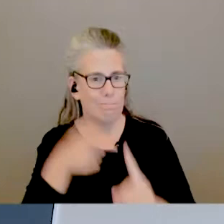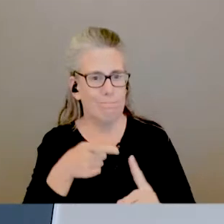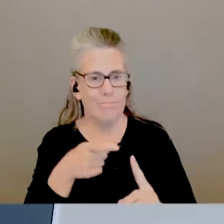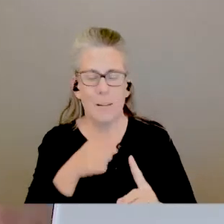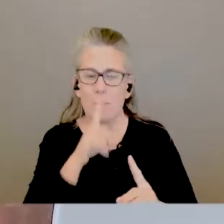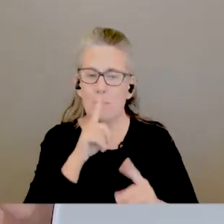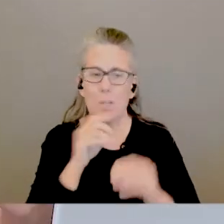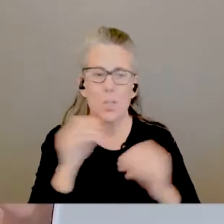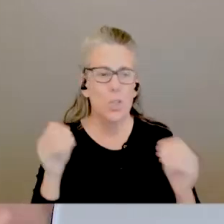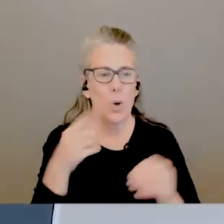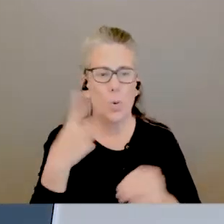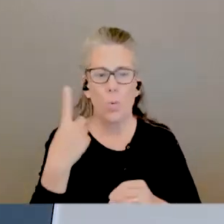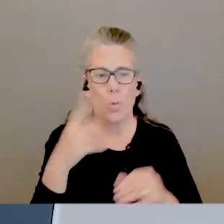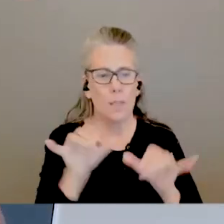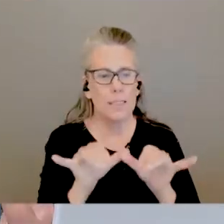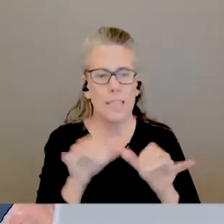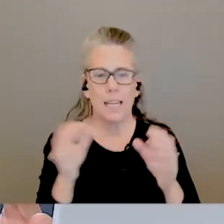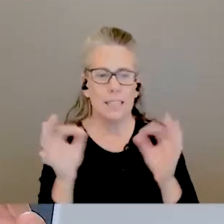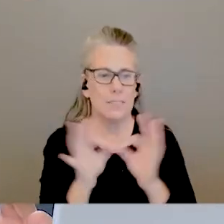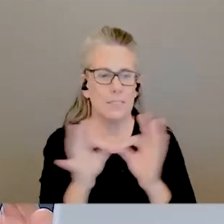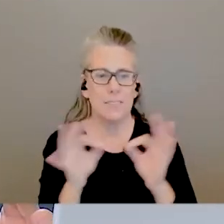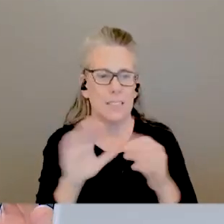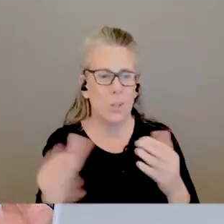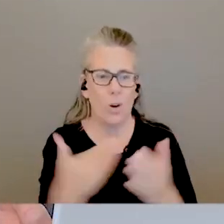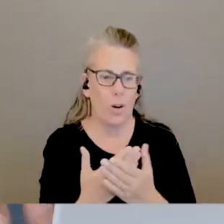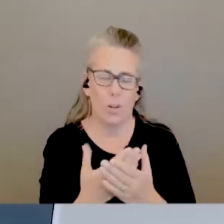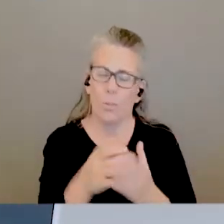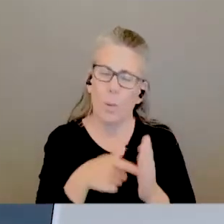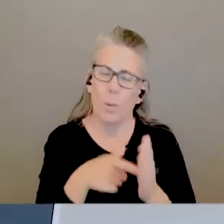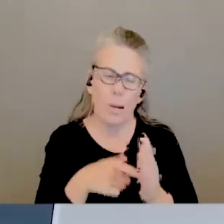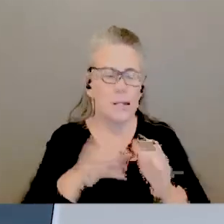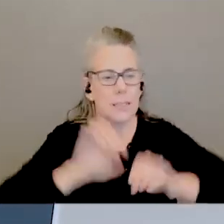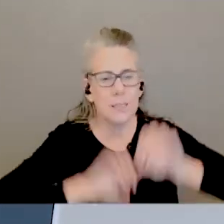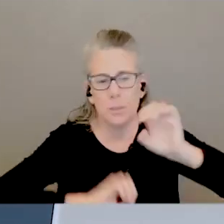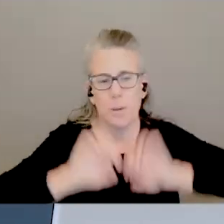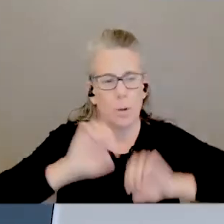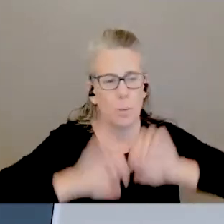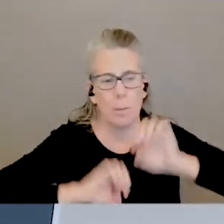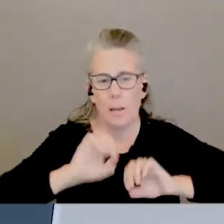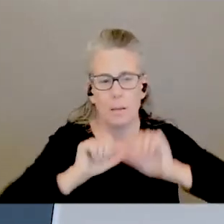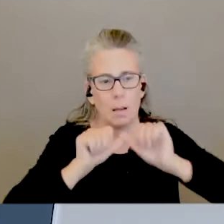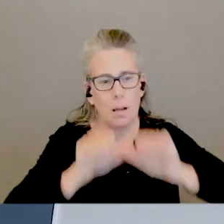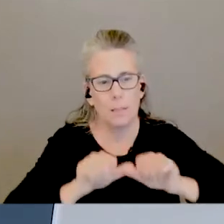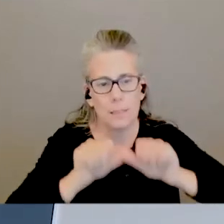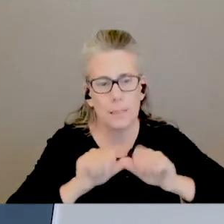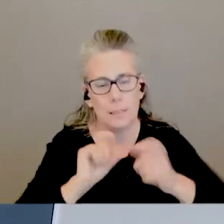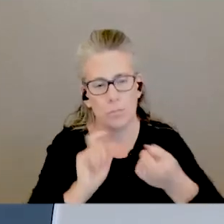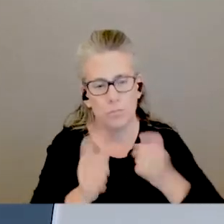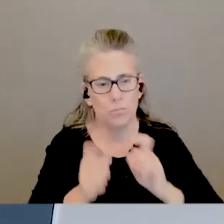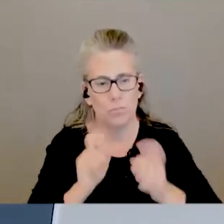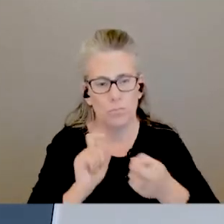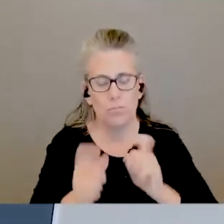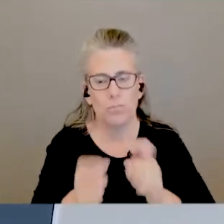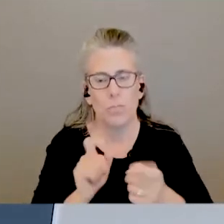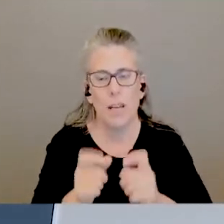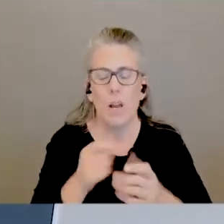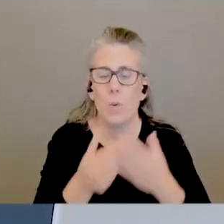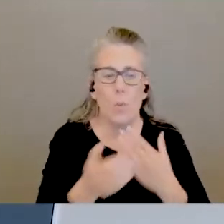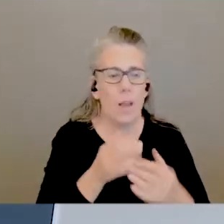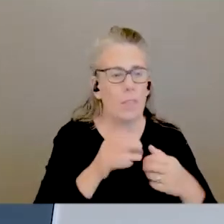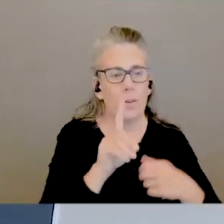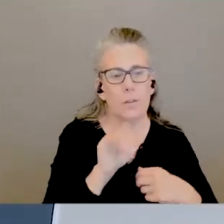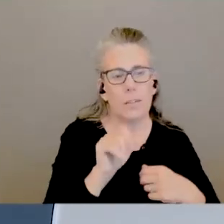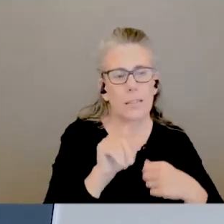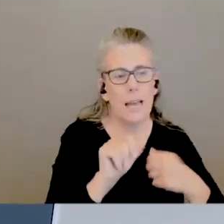You have to experiment a lot with the technology that's available to you, whether you are looking at a data store or search index